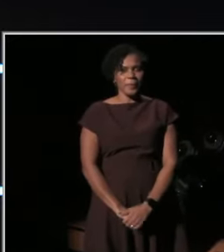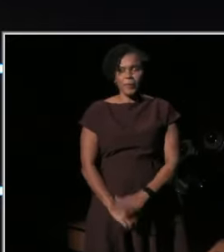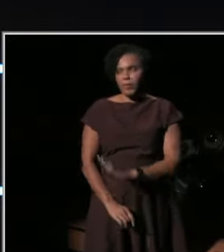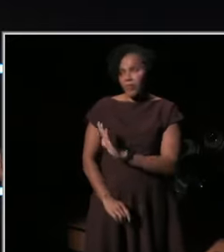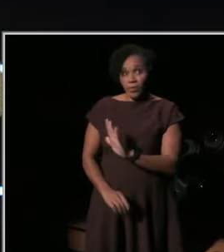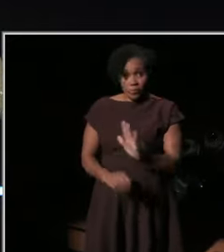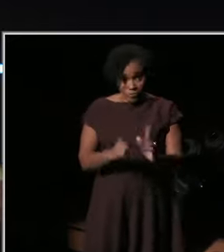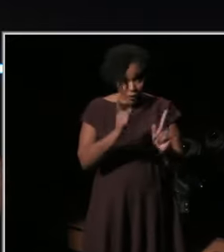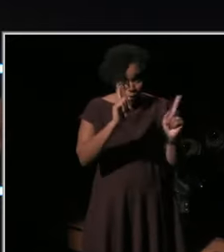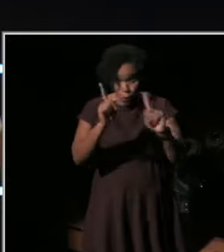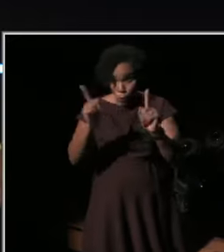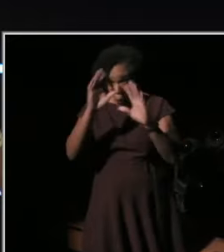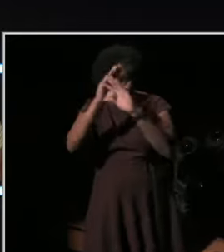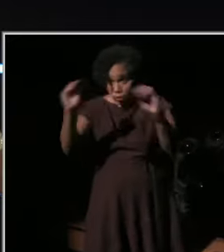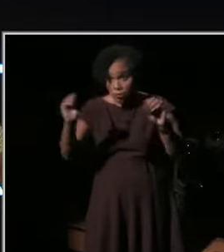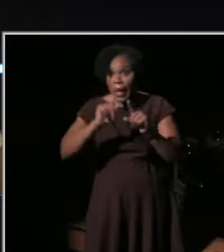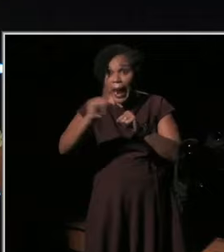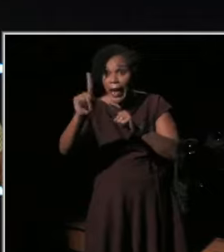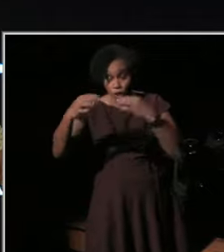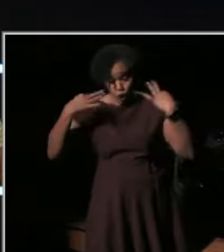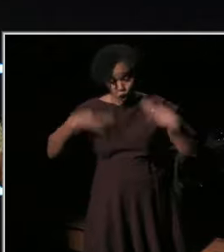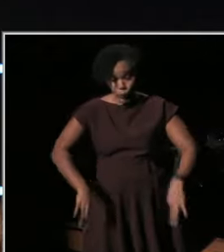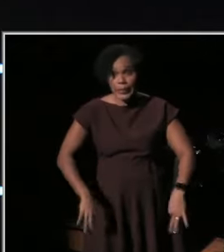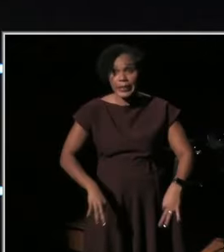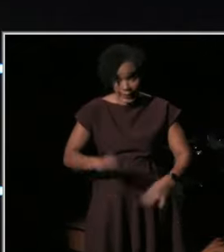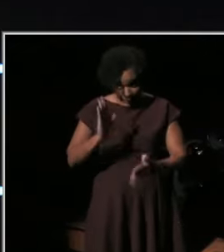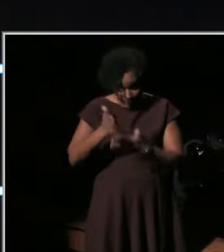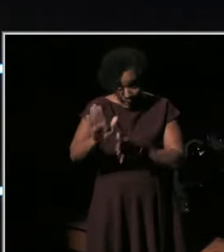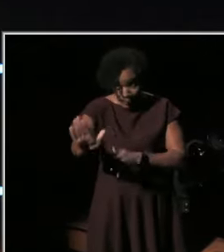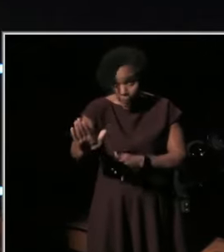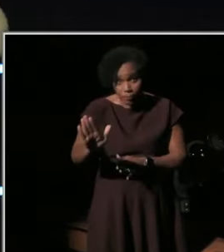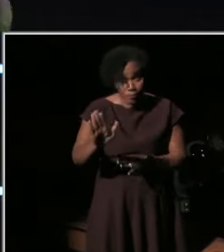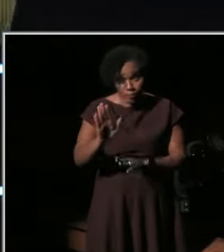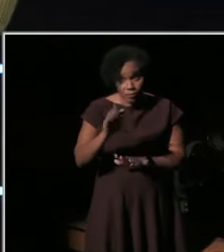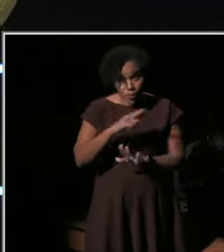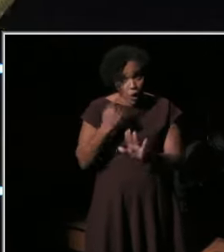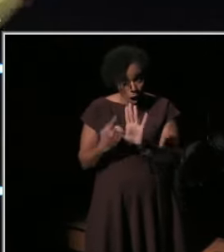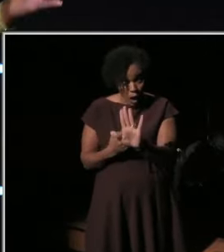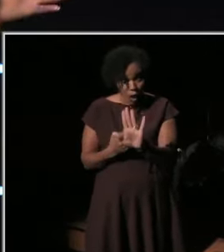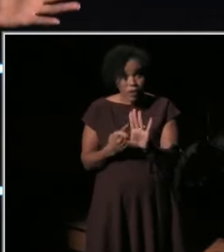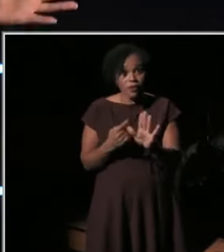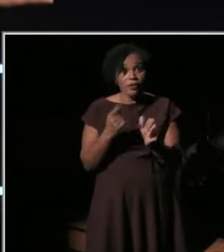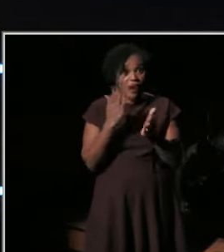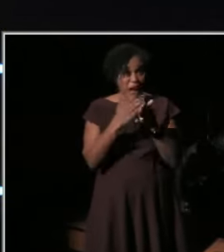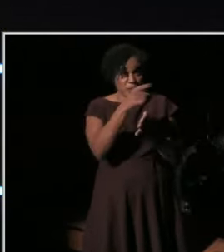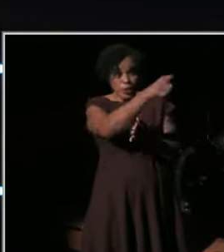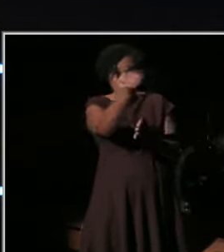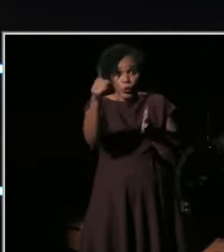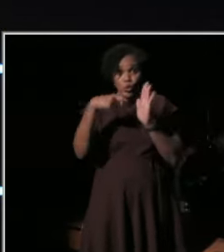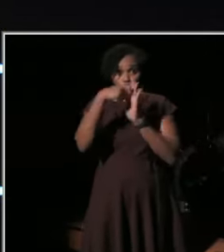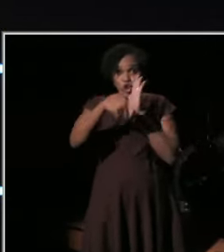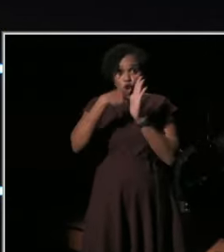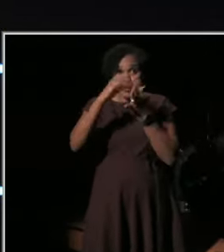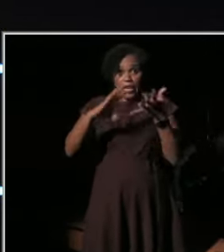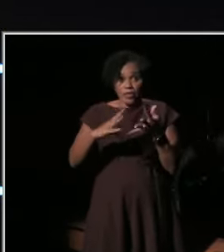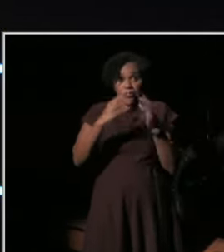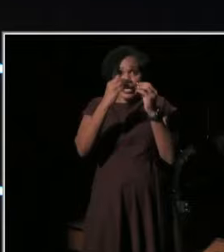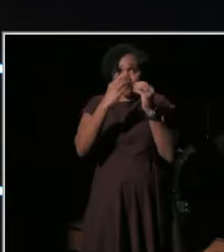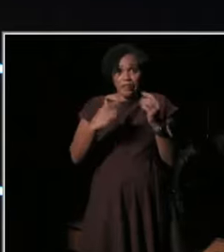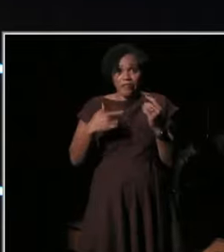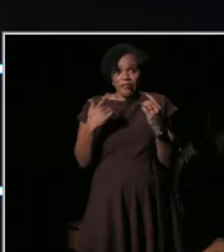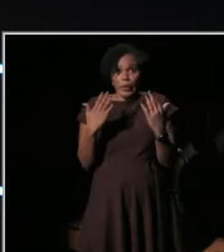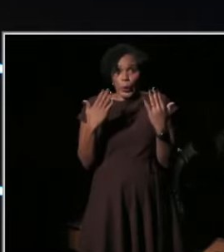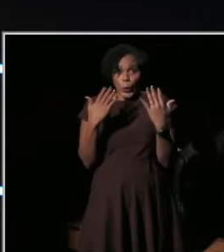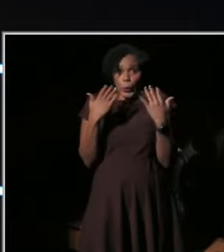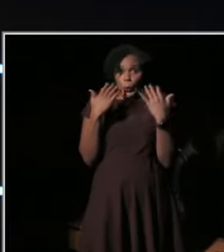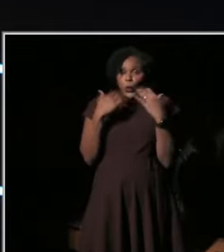You've been warned, everyone. Nudity is in store. And I won't lie, being in a room full of documentary makers is quite intimidating.